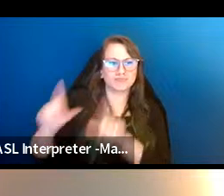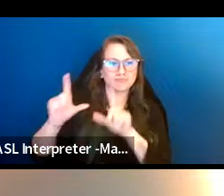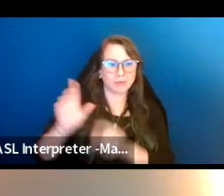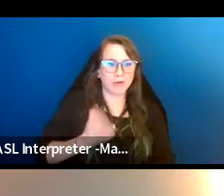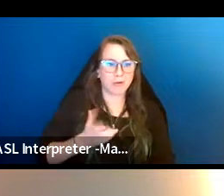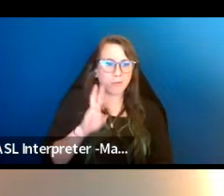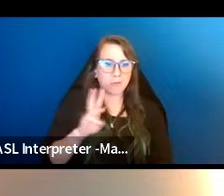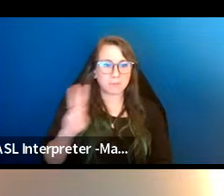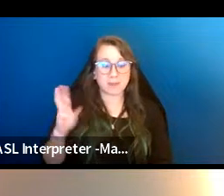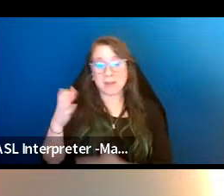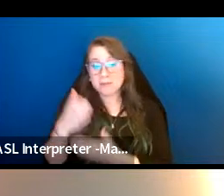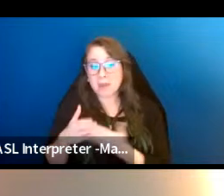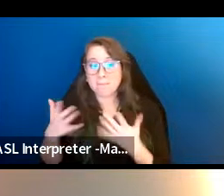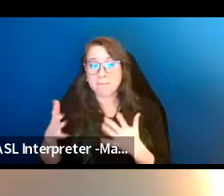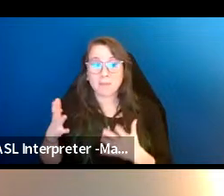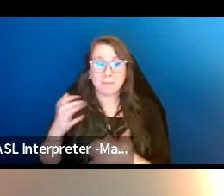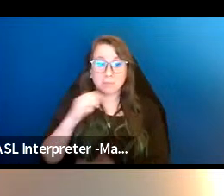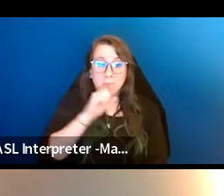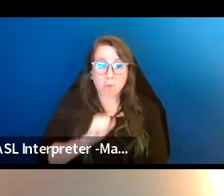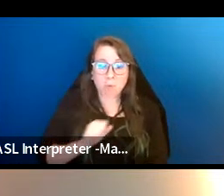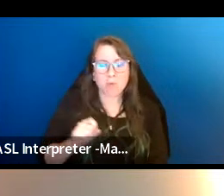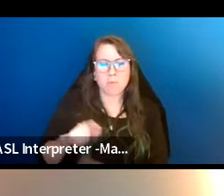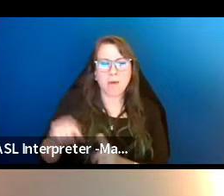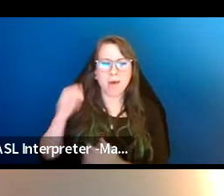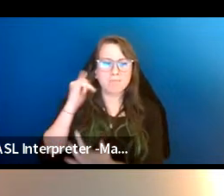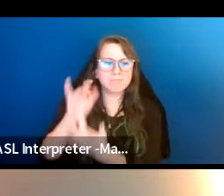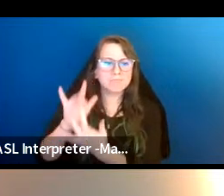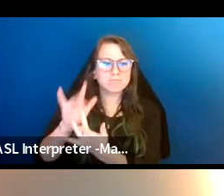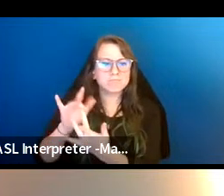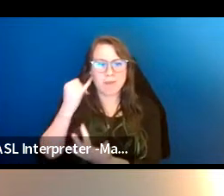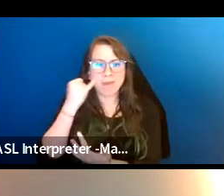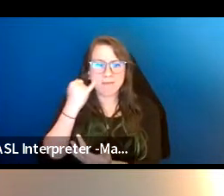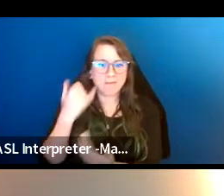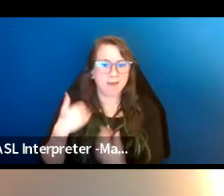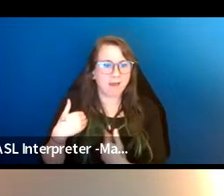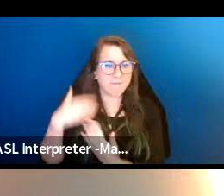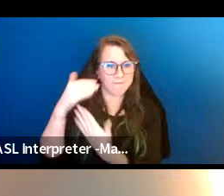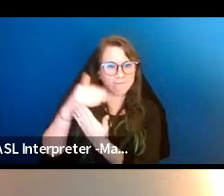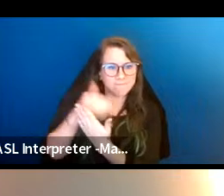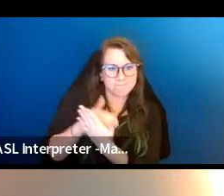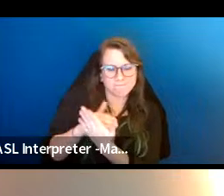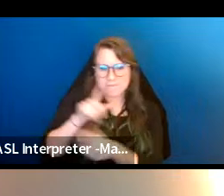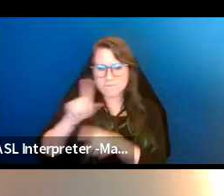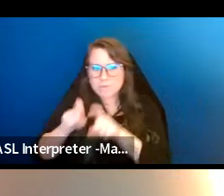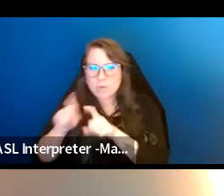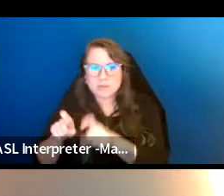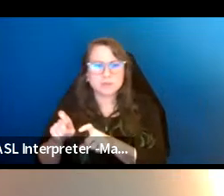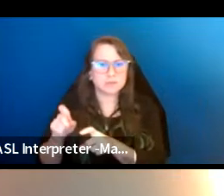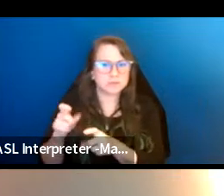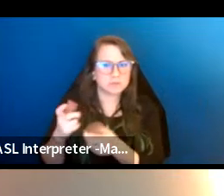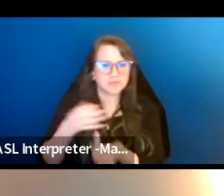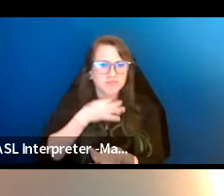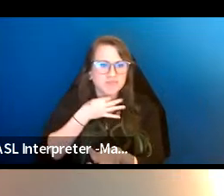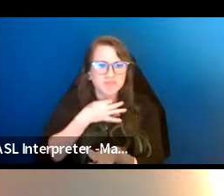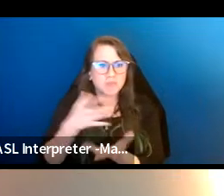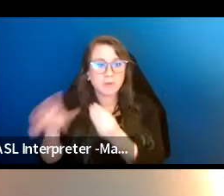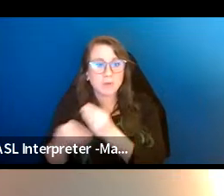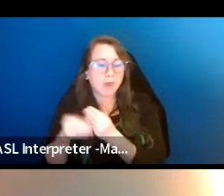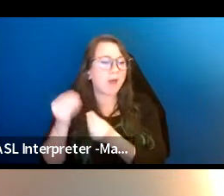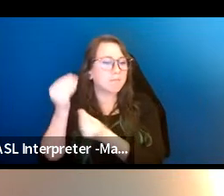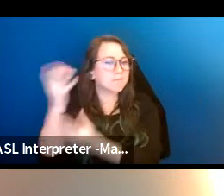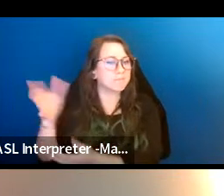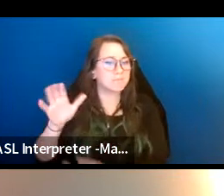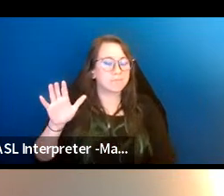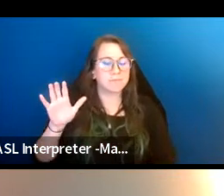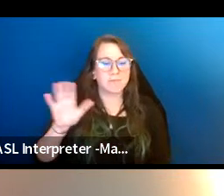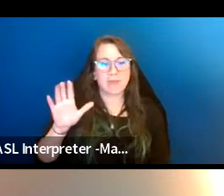outdated, but feel free to check in with your commissioner if you have any questions with items on the calendar. With that being said, I'll pass over